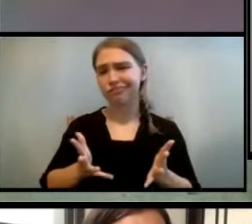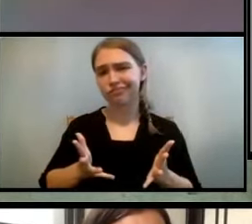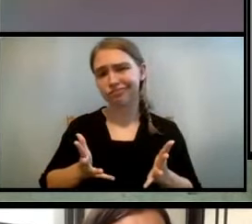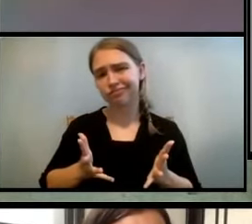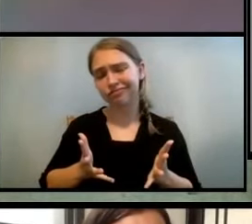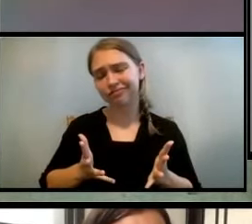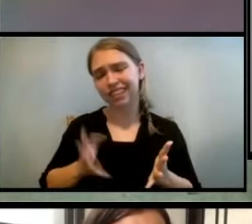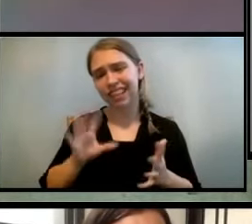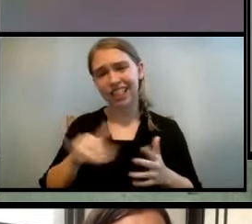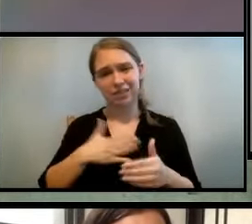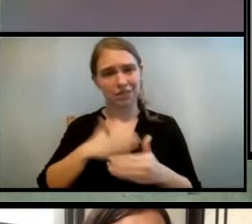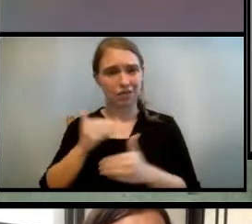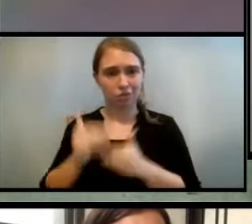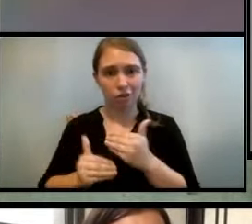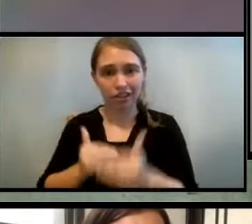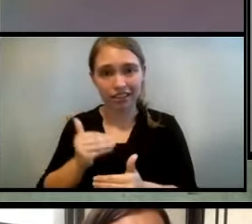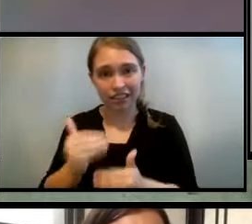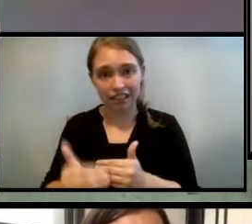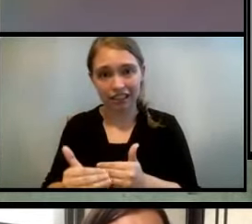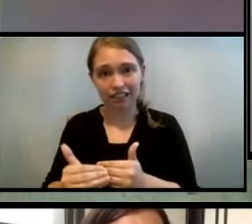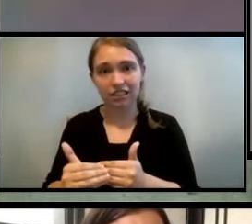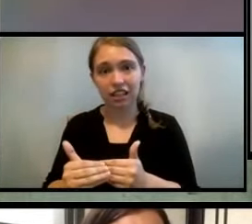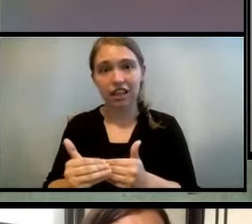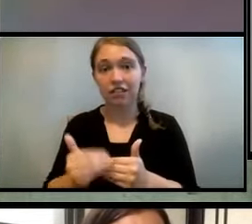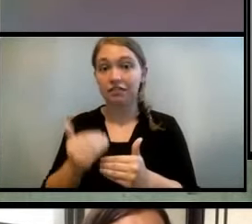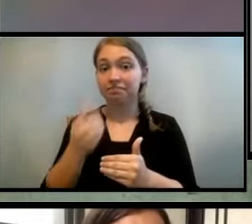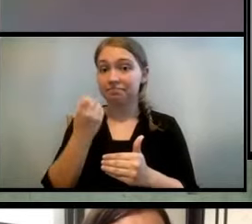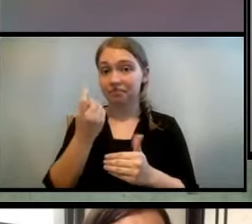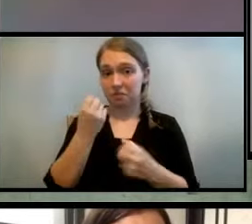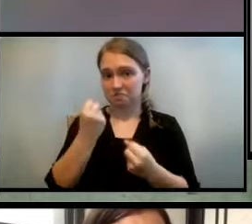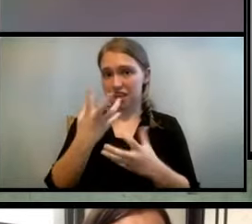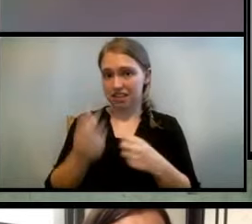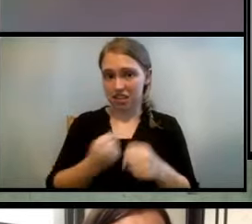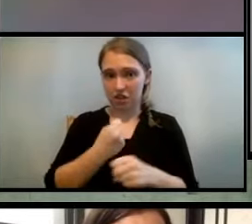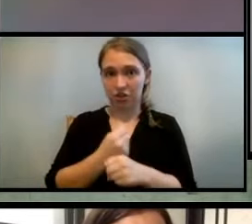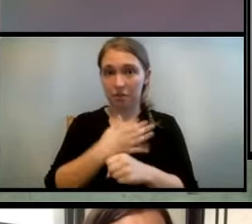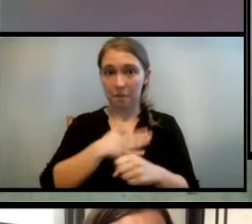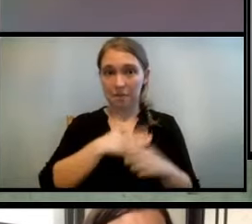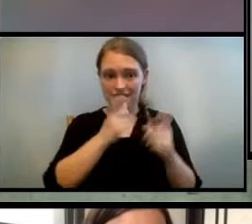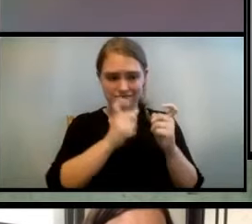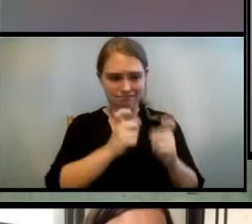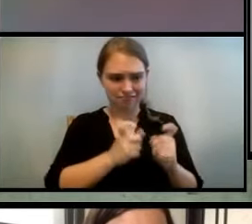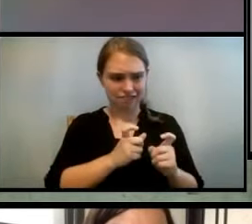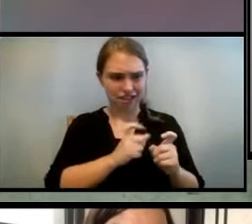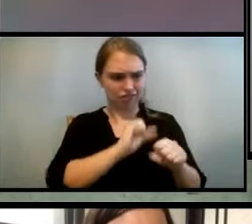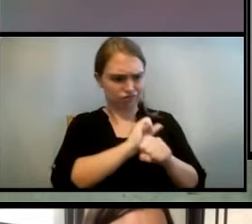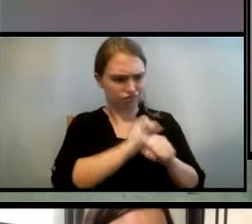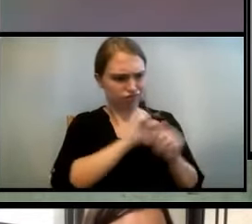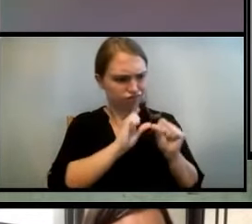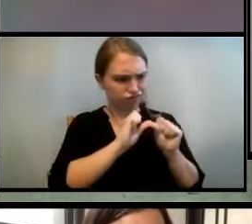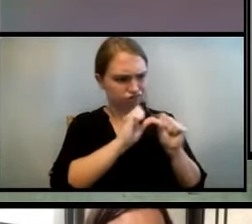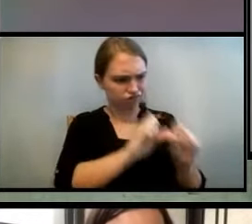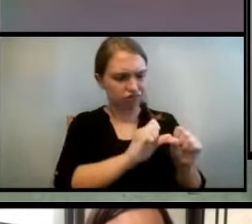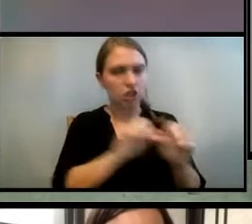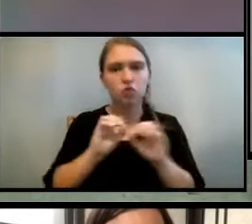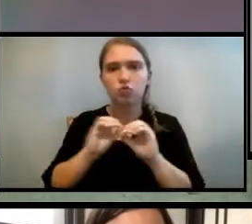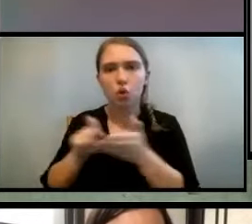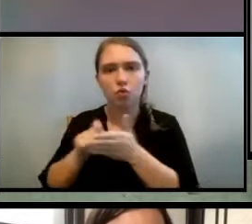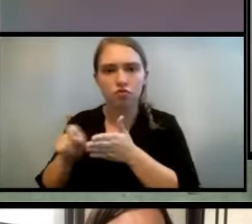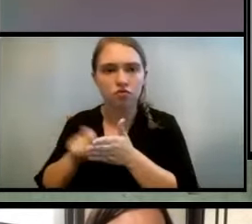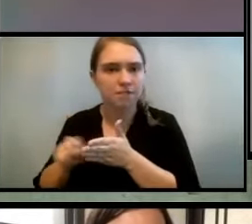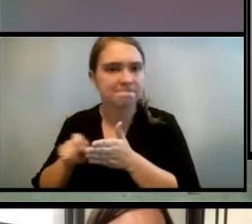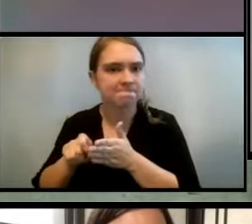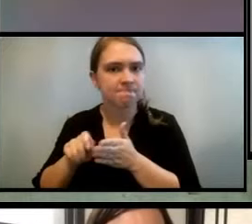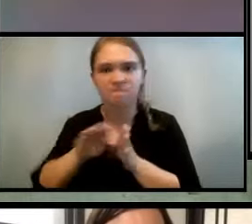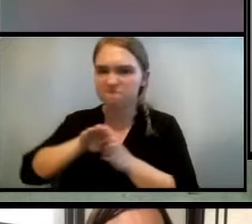I think the editing work for many years, just kind of, I didn't write at all, mostly during the time that I was editing. And now